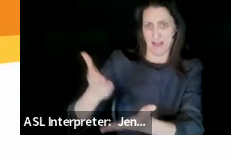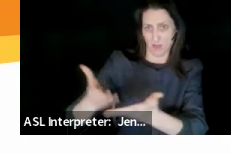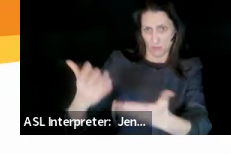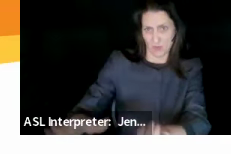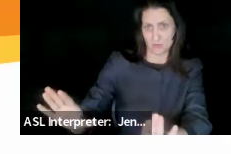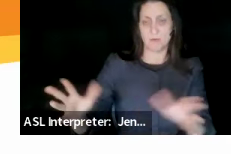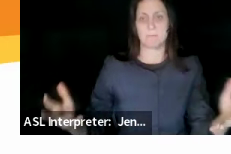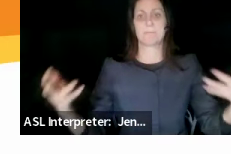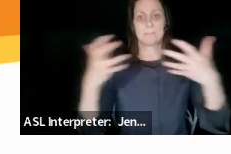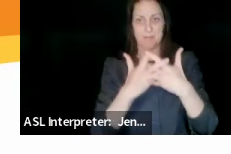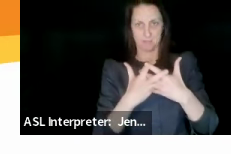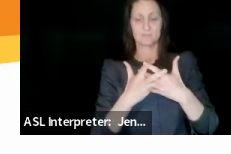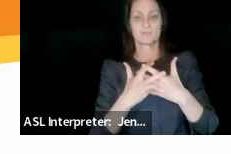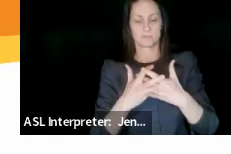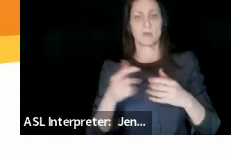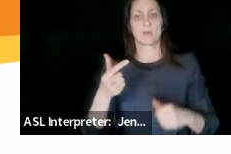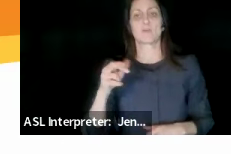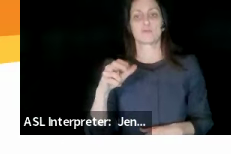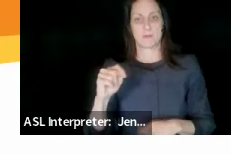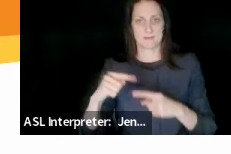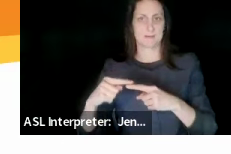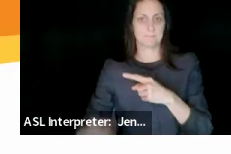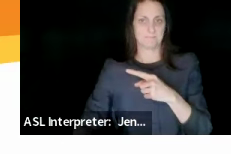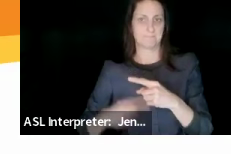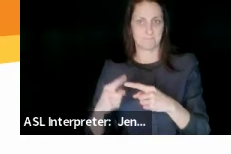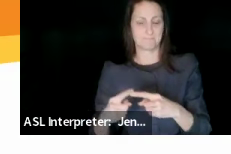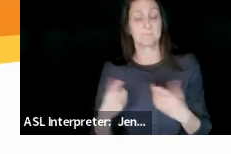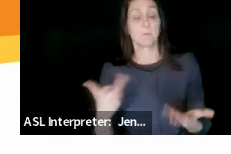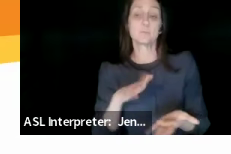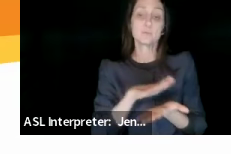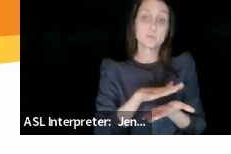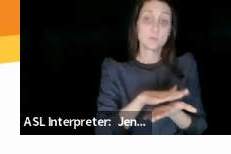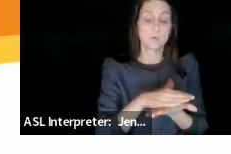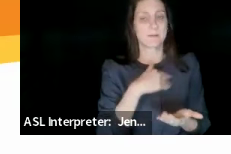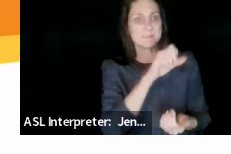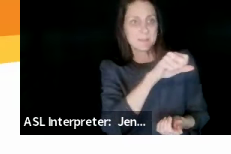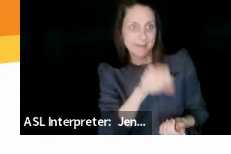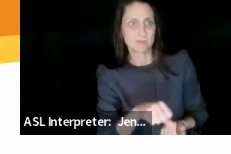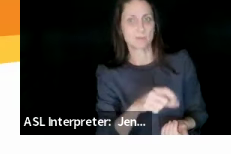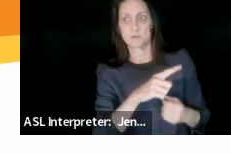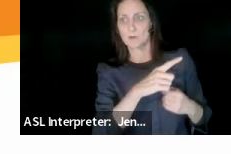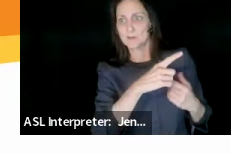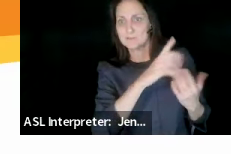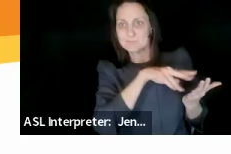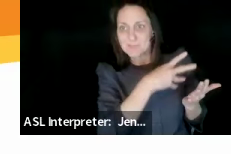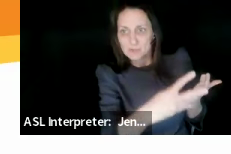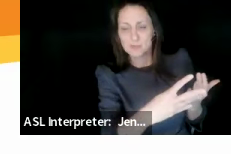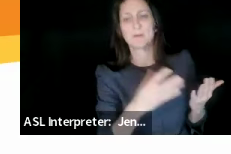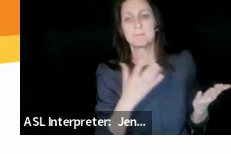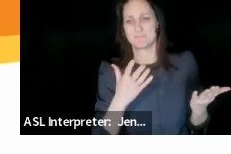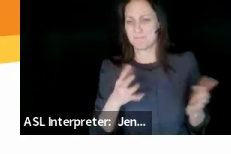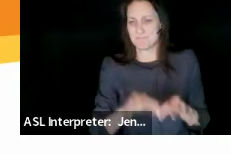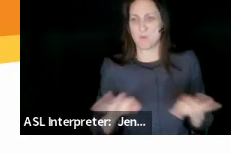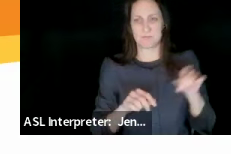timeline in like for schools rather than a semester or school year or schedule. And we also want to highlight planning